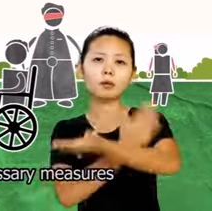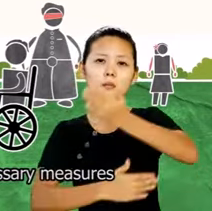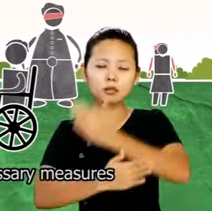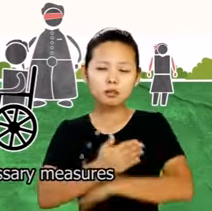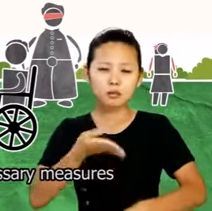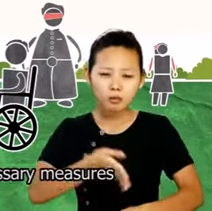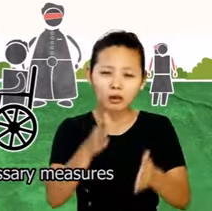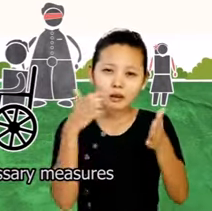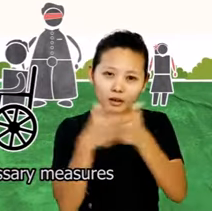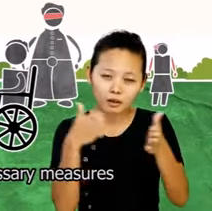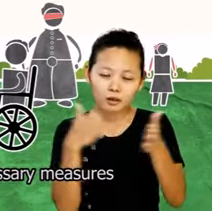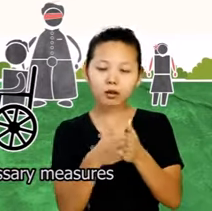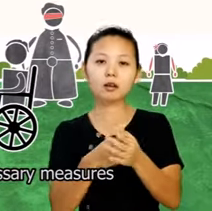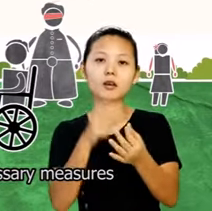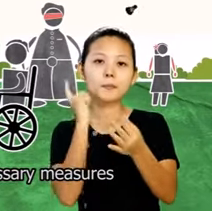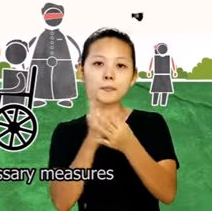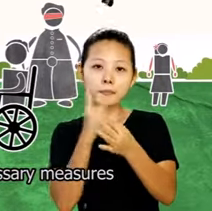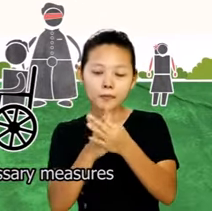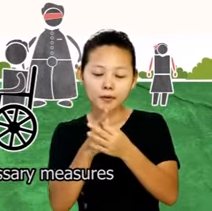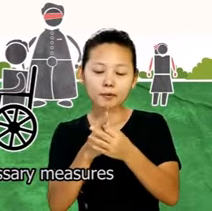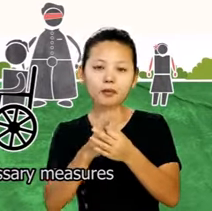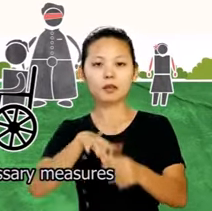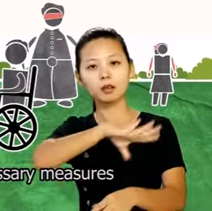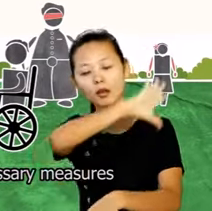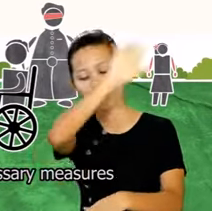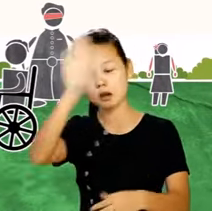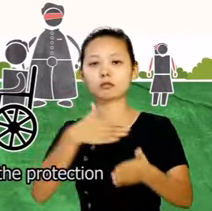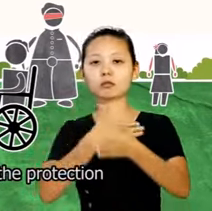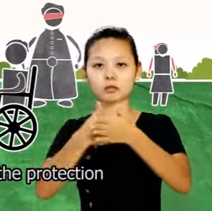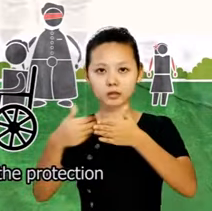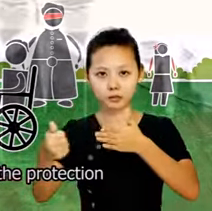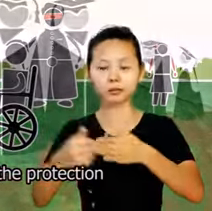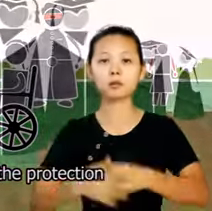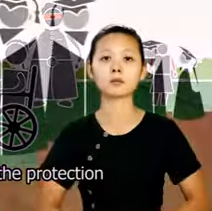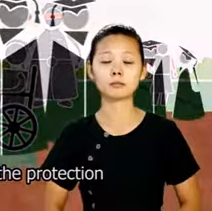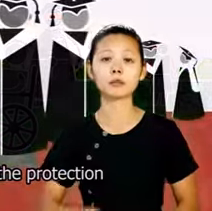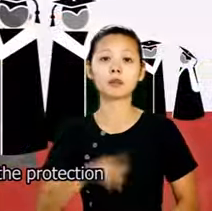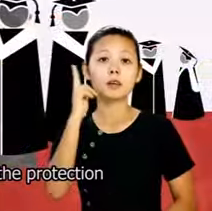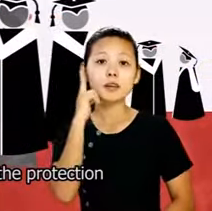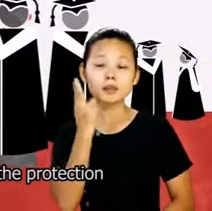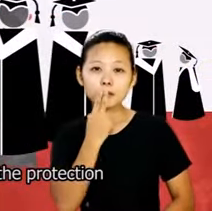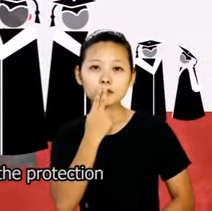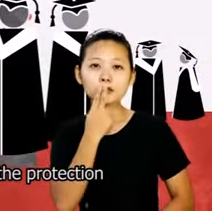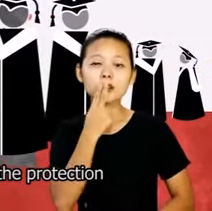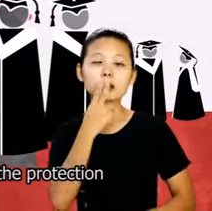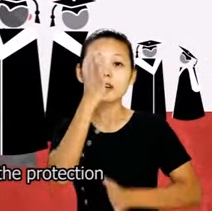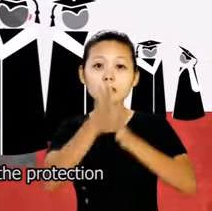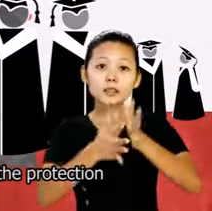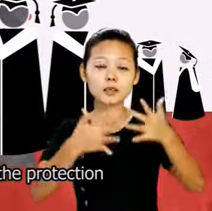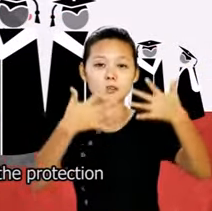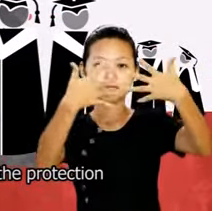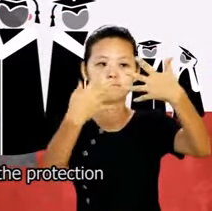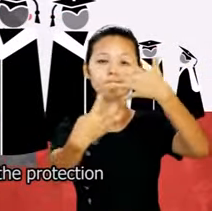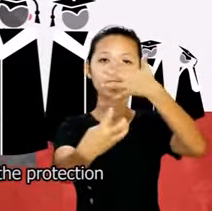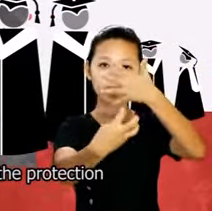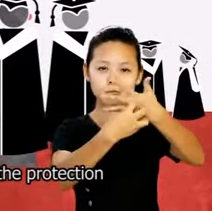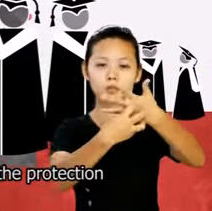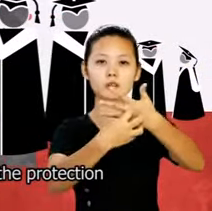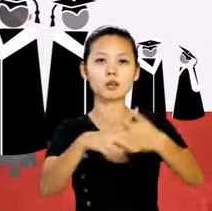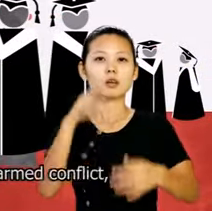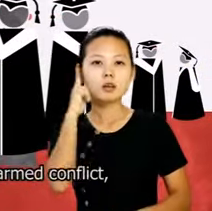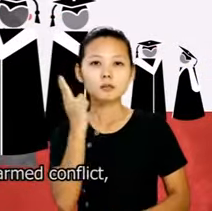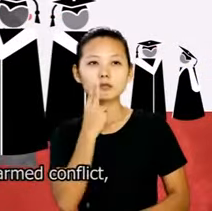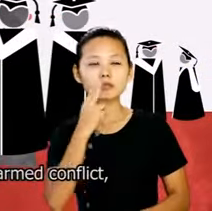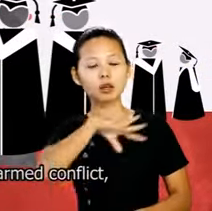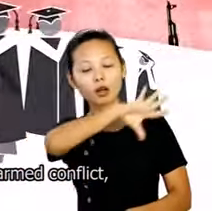the right to have equal access to all necessary measures and participation in education to ensure their